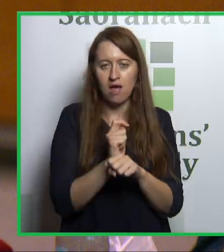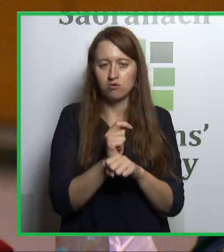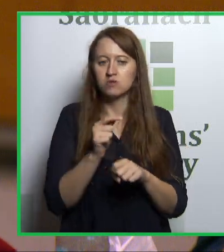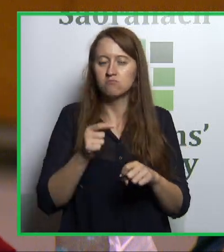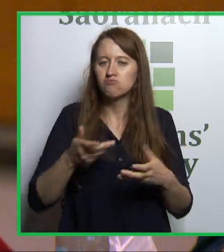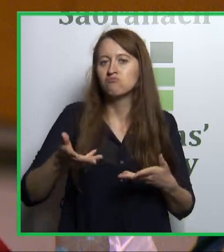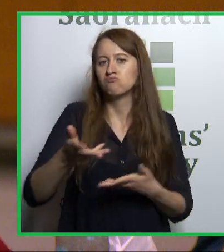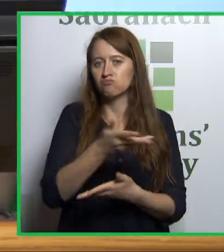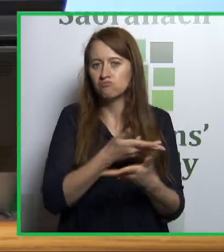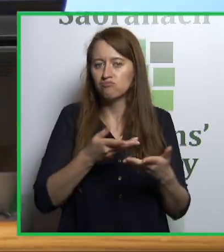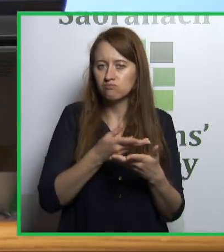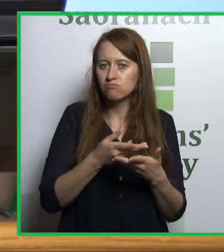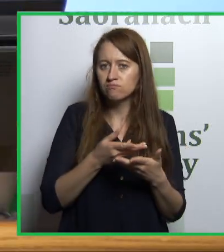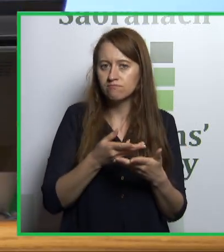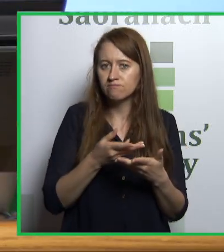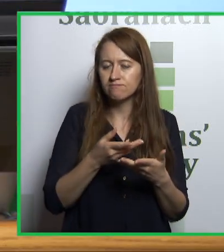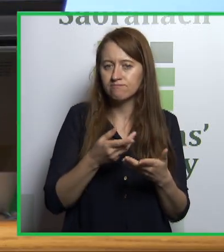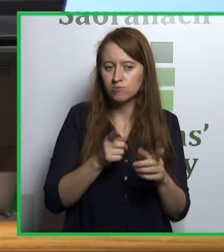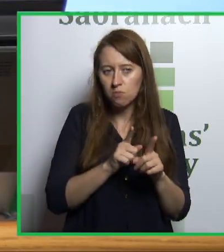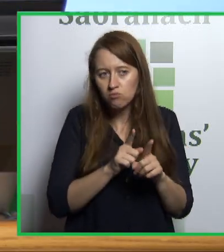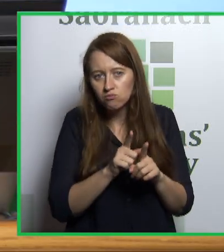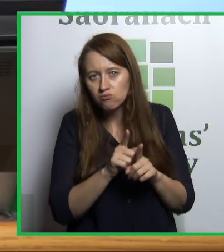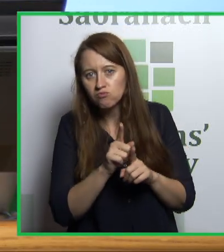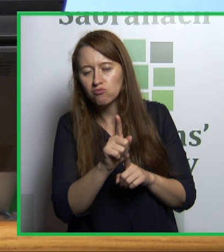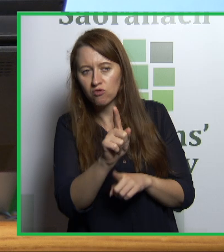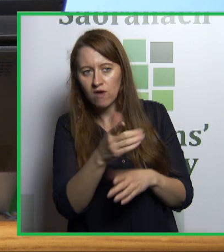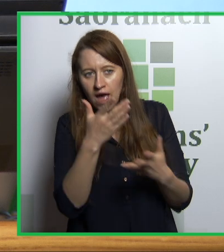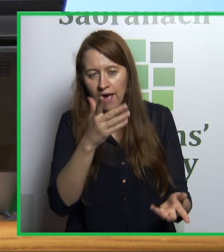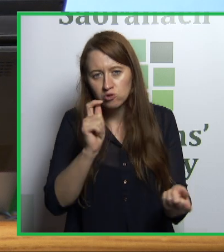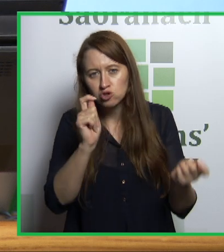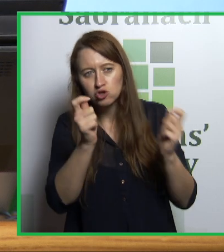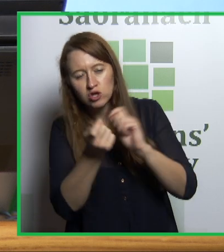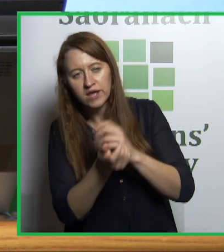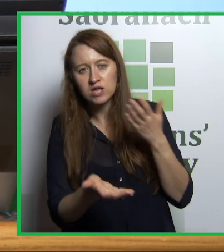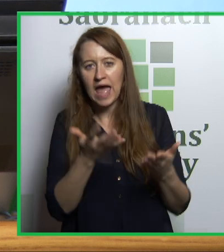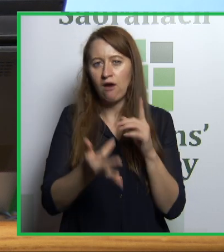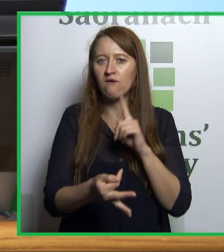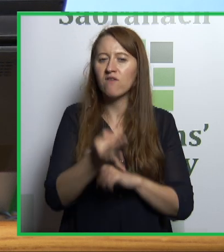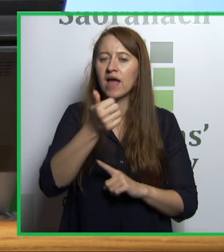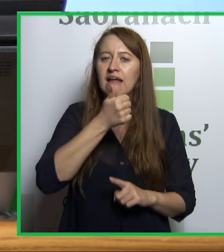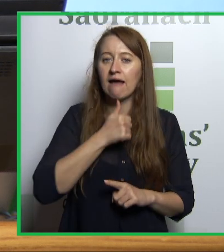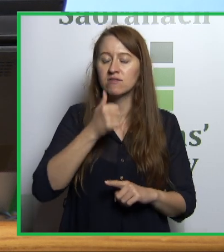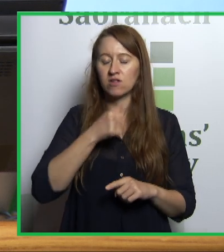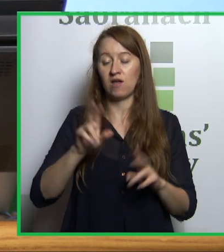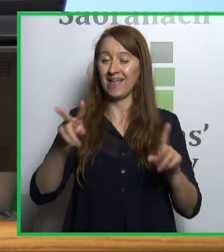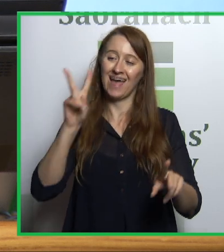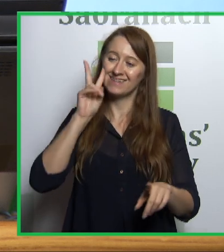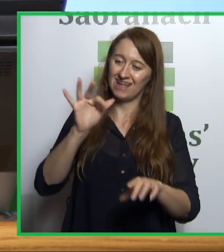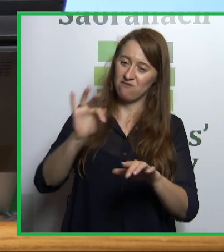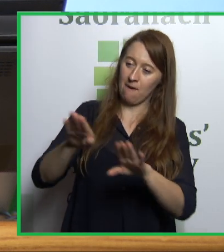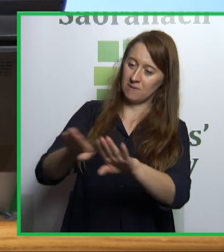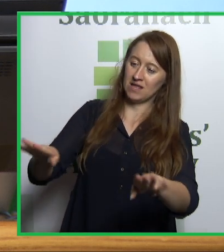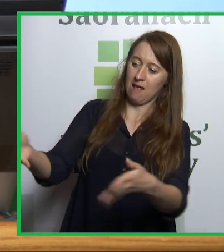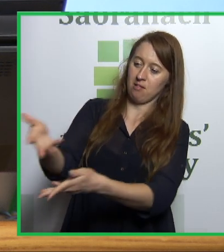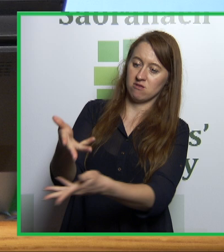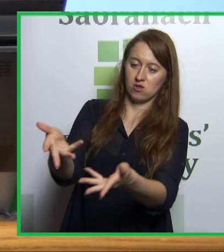you can see everybody is starting to think, how do we shape solutions? What are the best shape of recommendations that we can